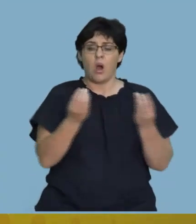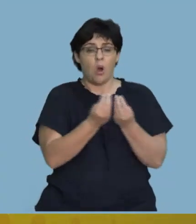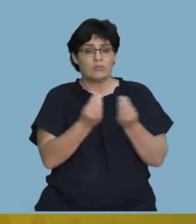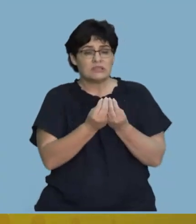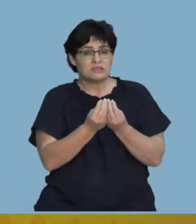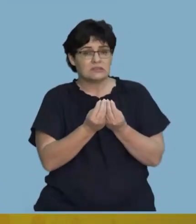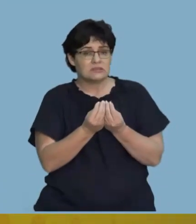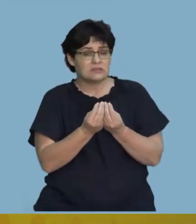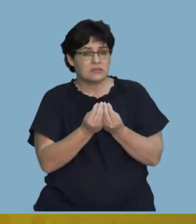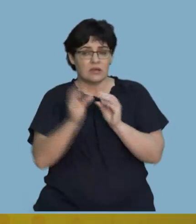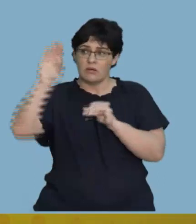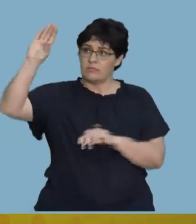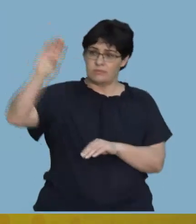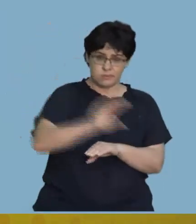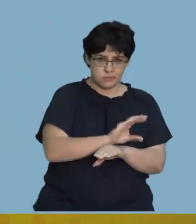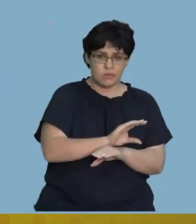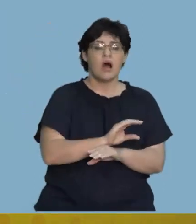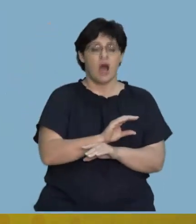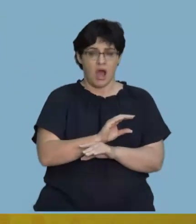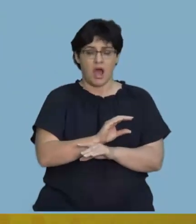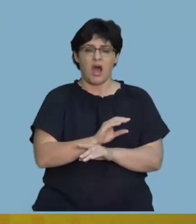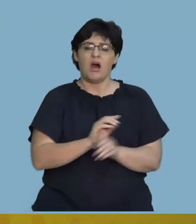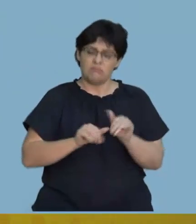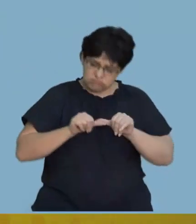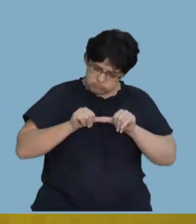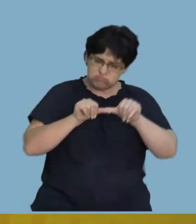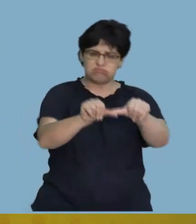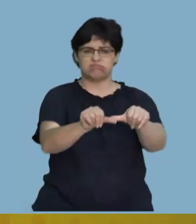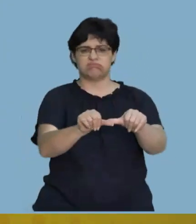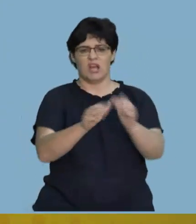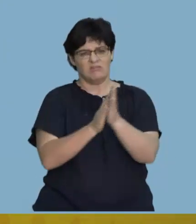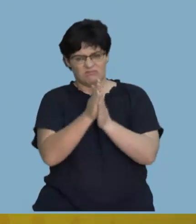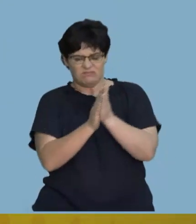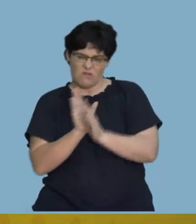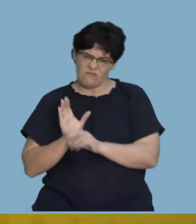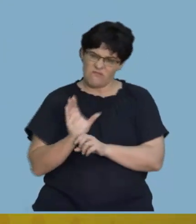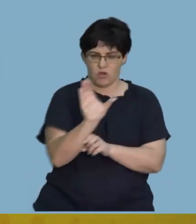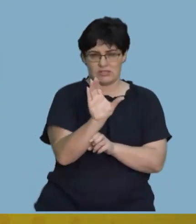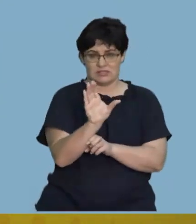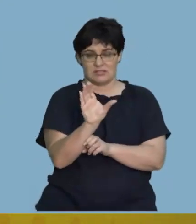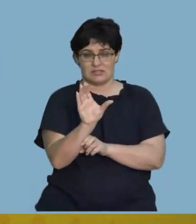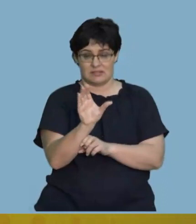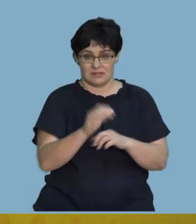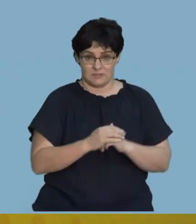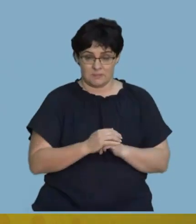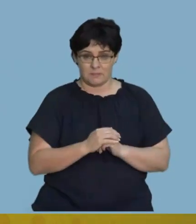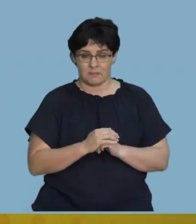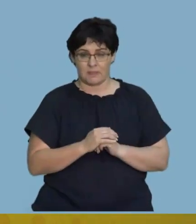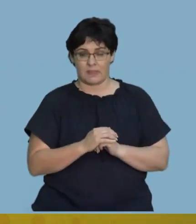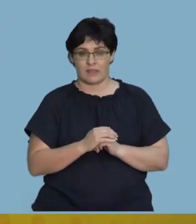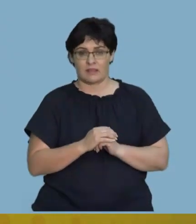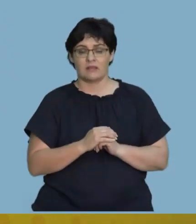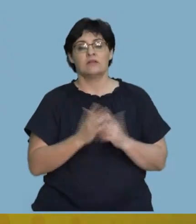there is a constant frictional force that effectively acts on that object, right? Now, we are considering